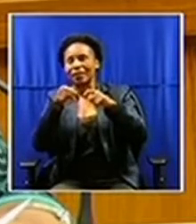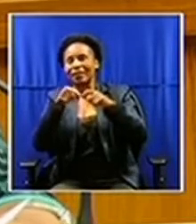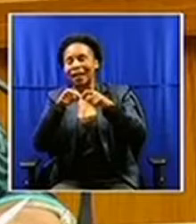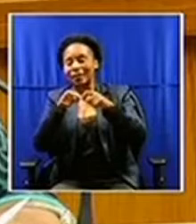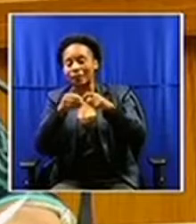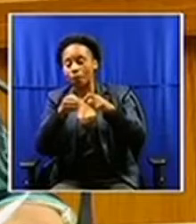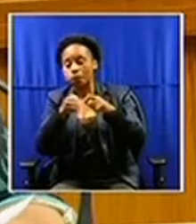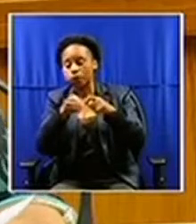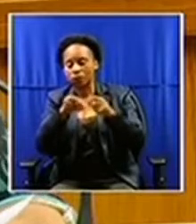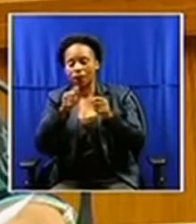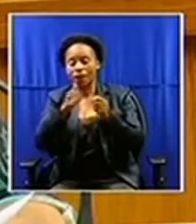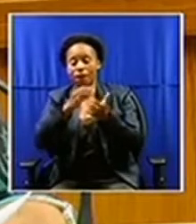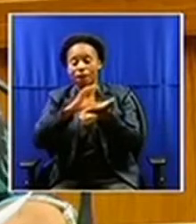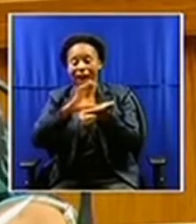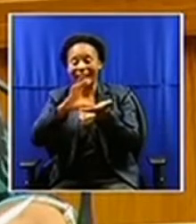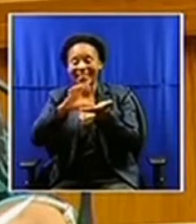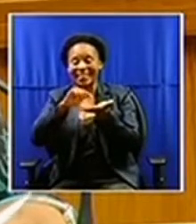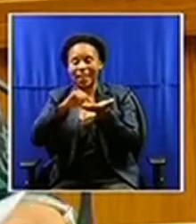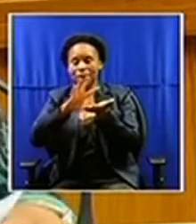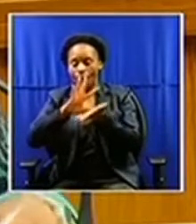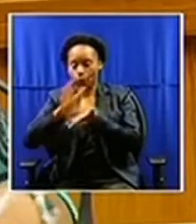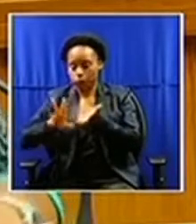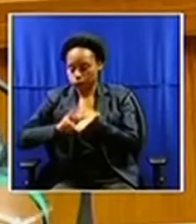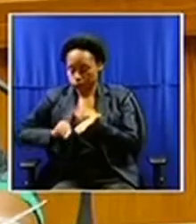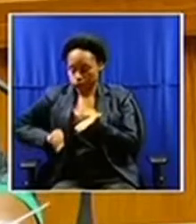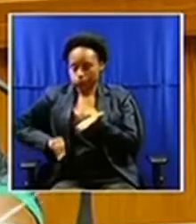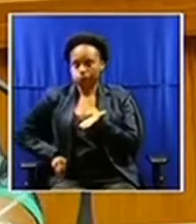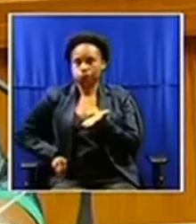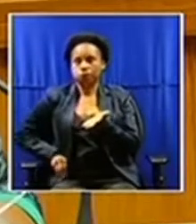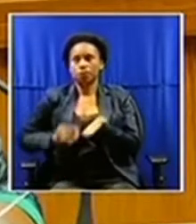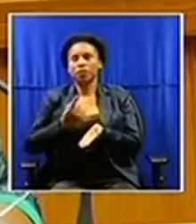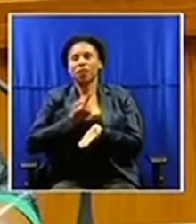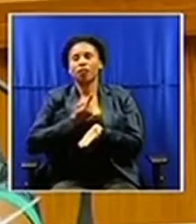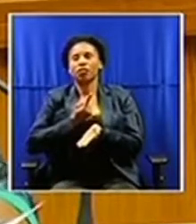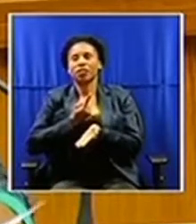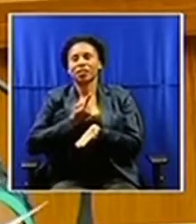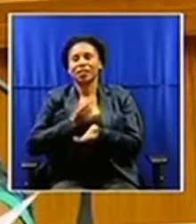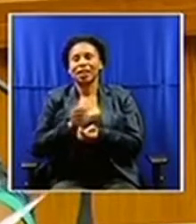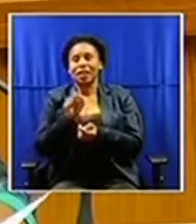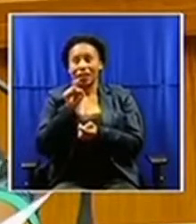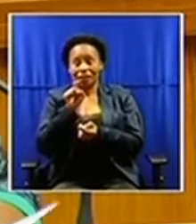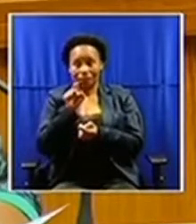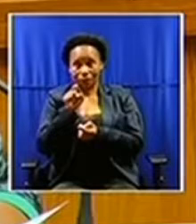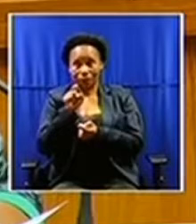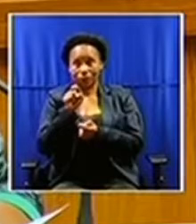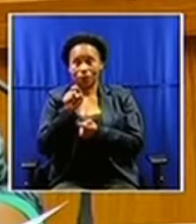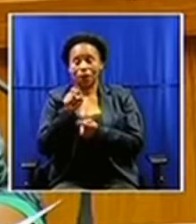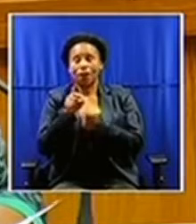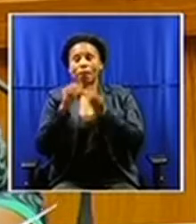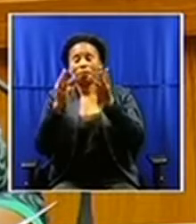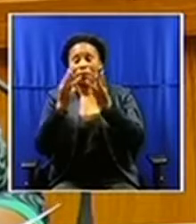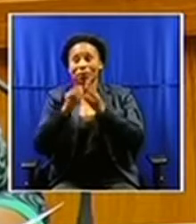these funds to enrich themselves. Those people will burn in